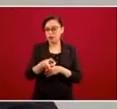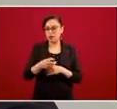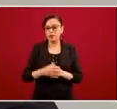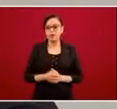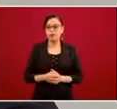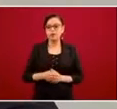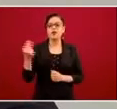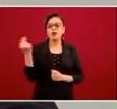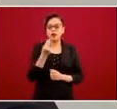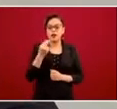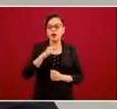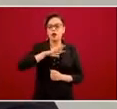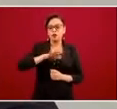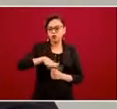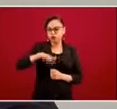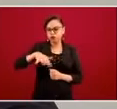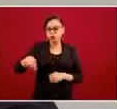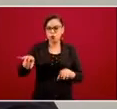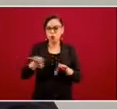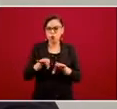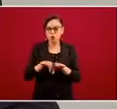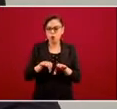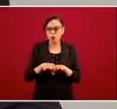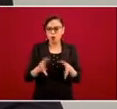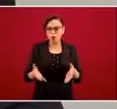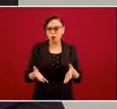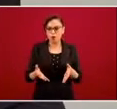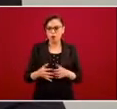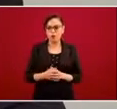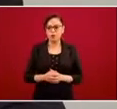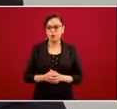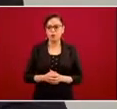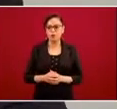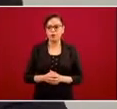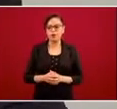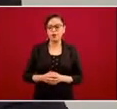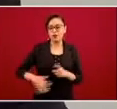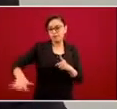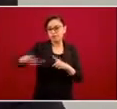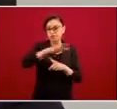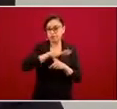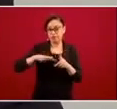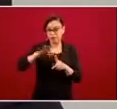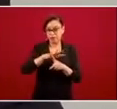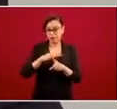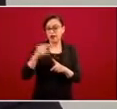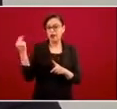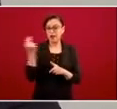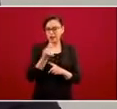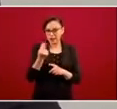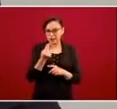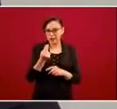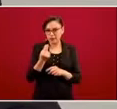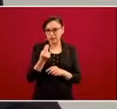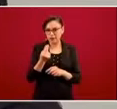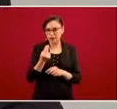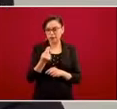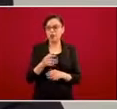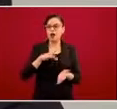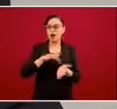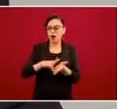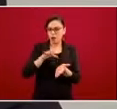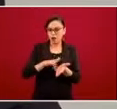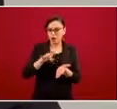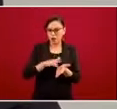are not enough resources for the proper and timely attention for